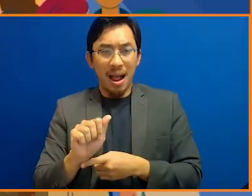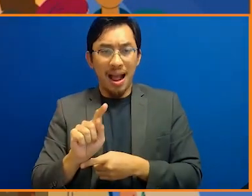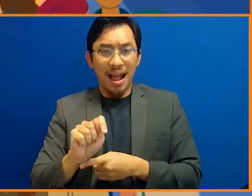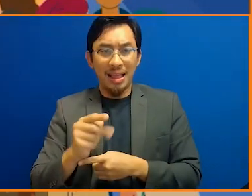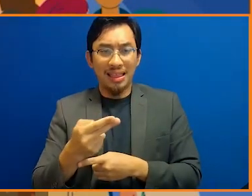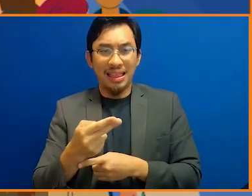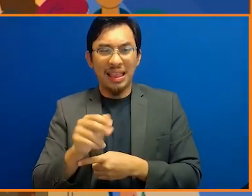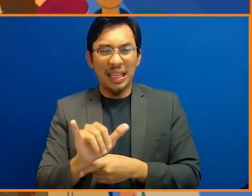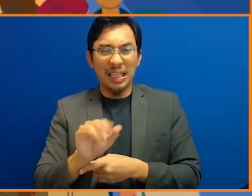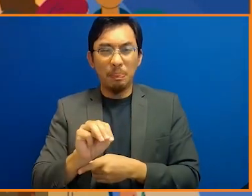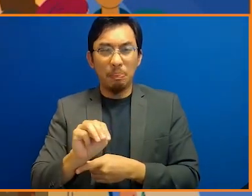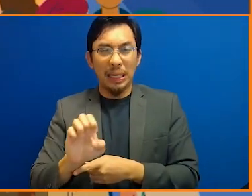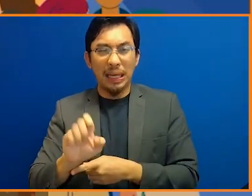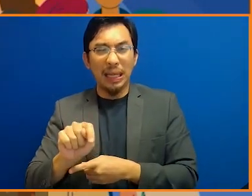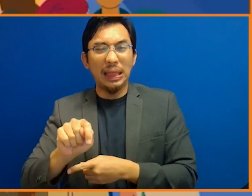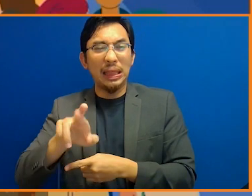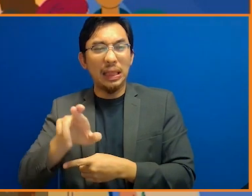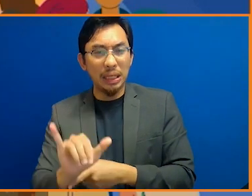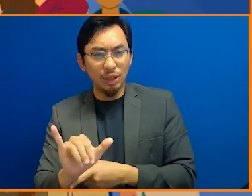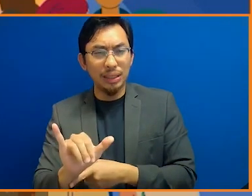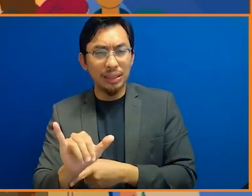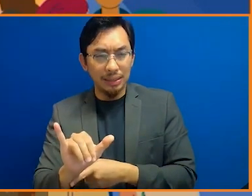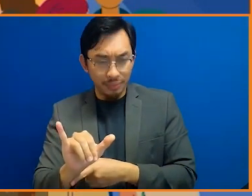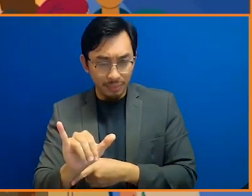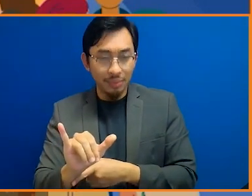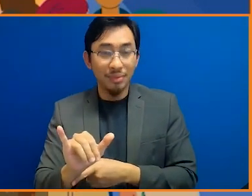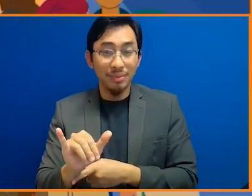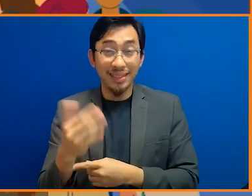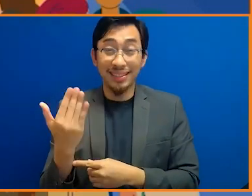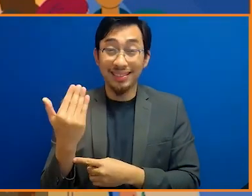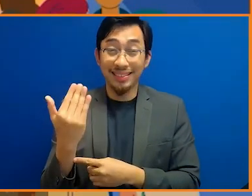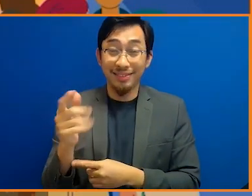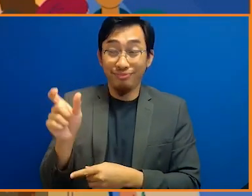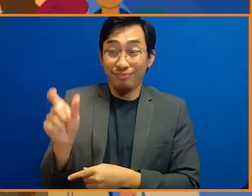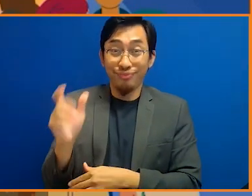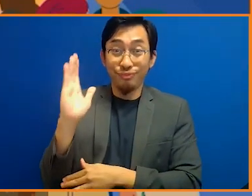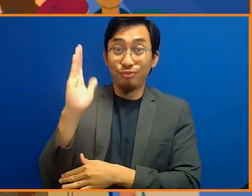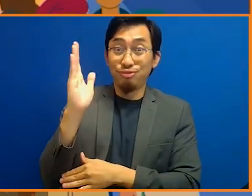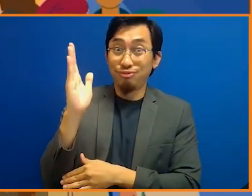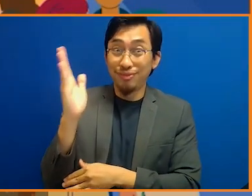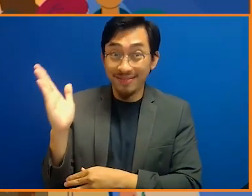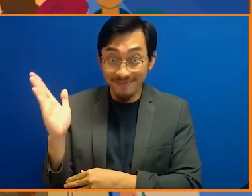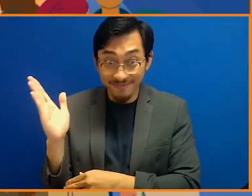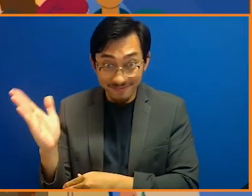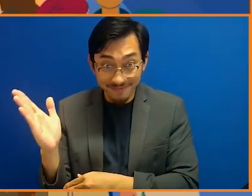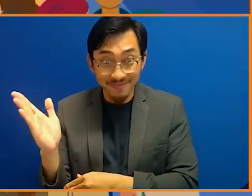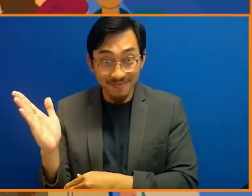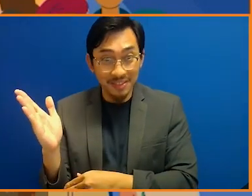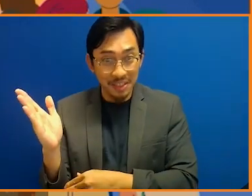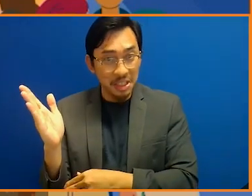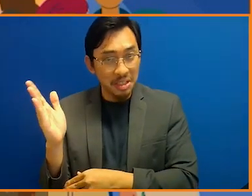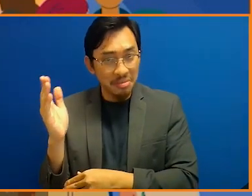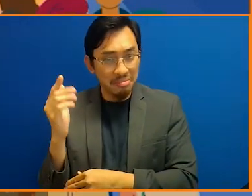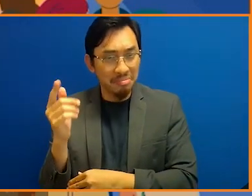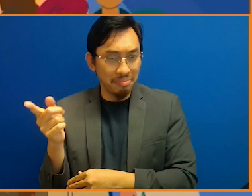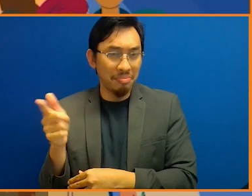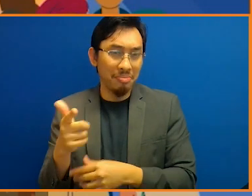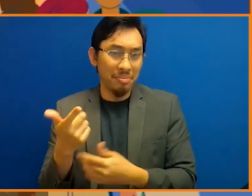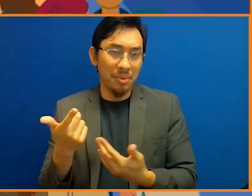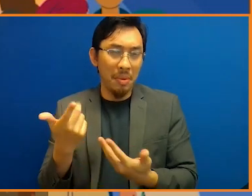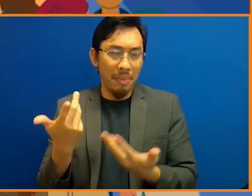of bathymetry data. And I guess probably in Professor Syamsidik